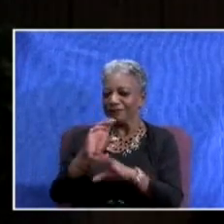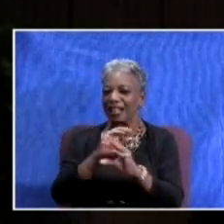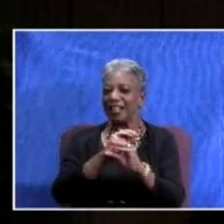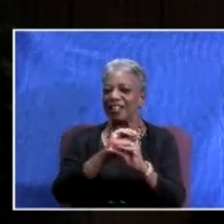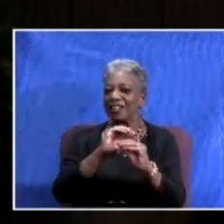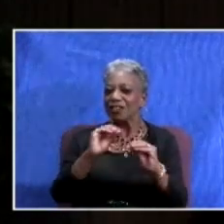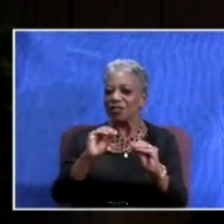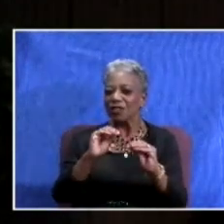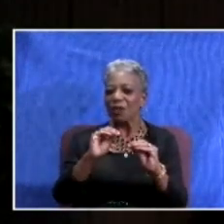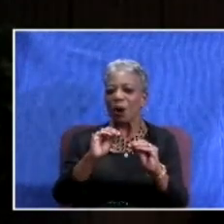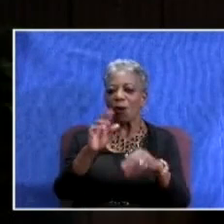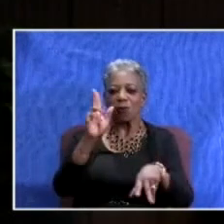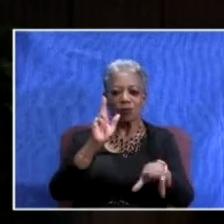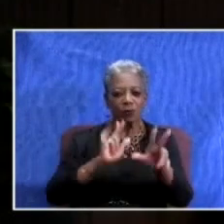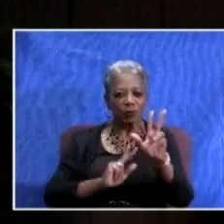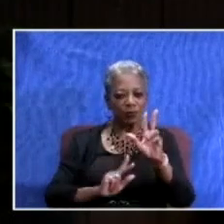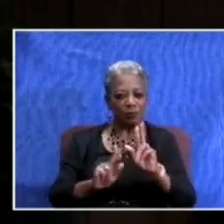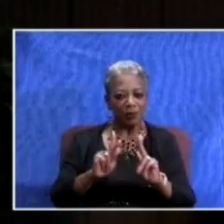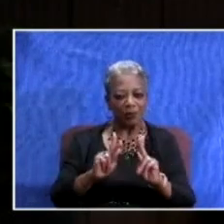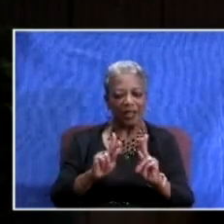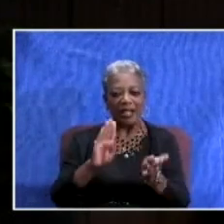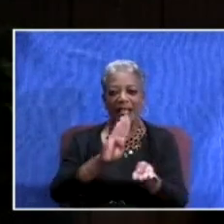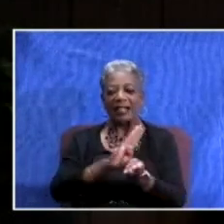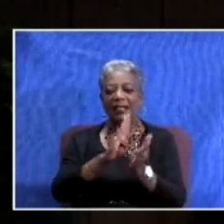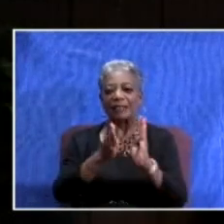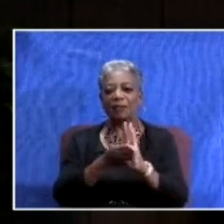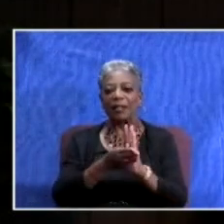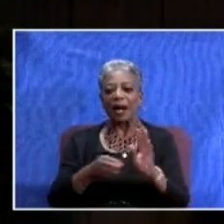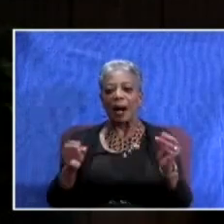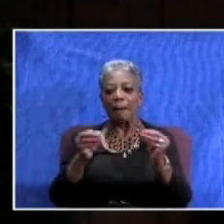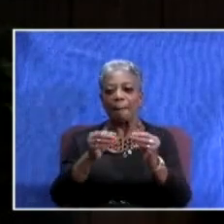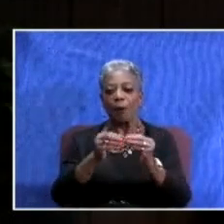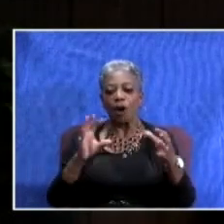to these states of America